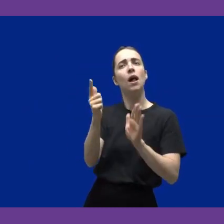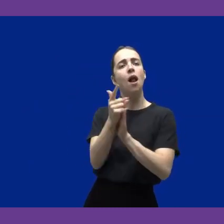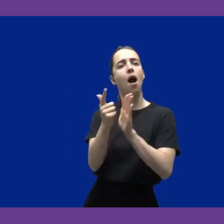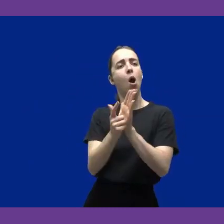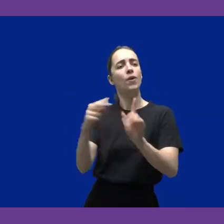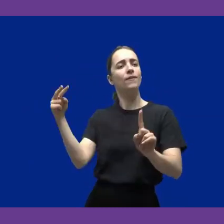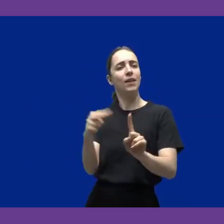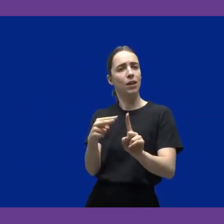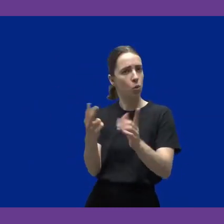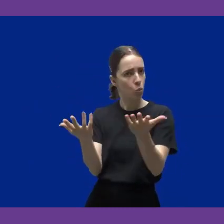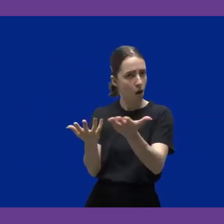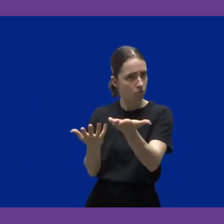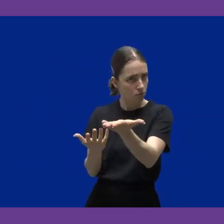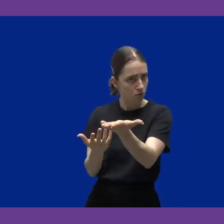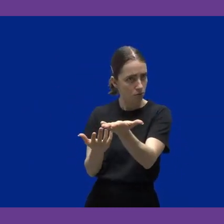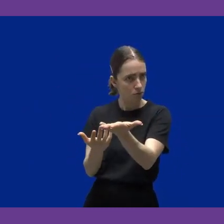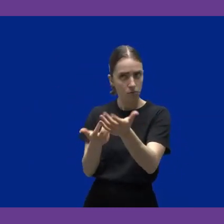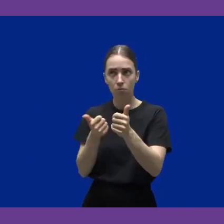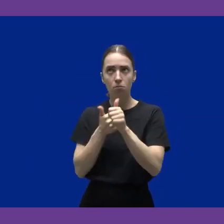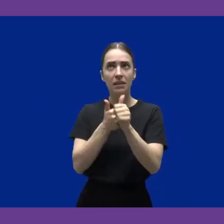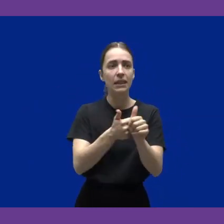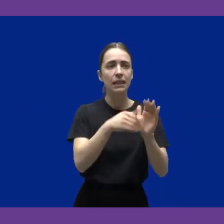June, European law. National law,